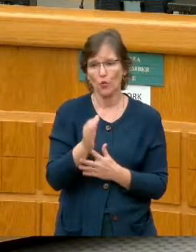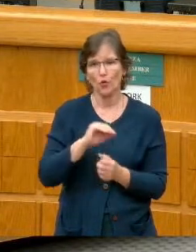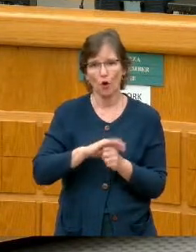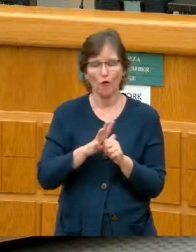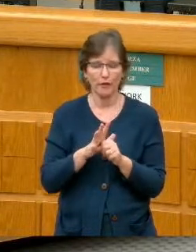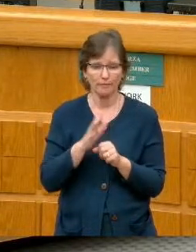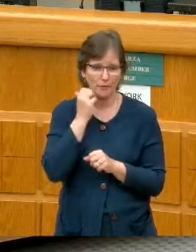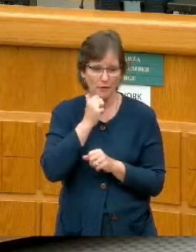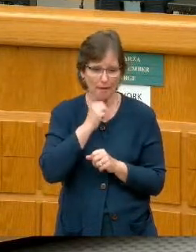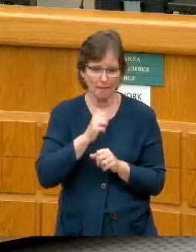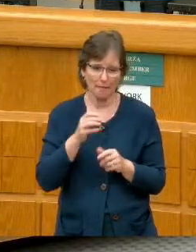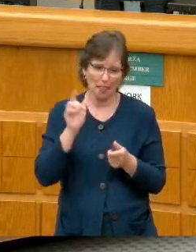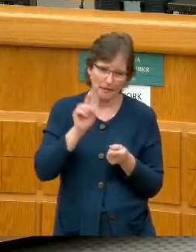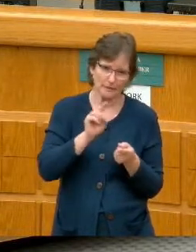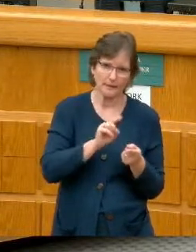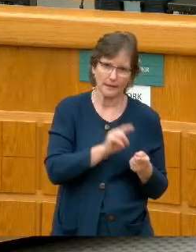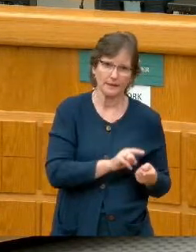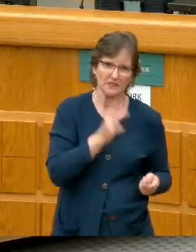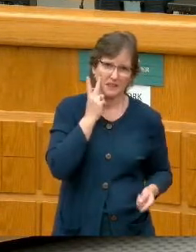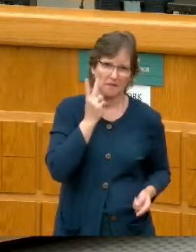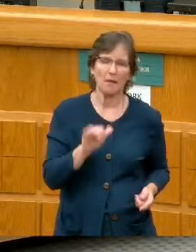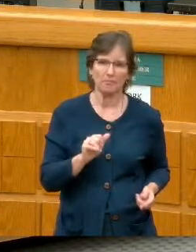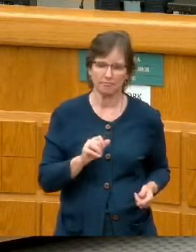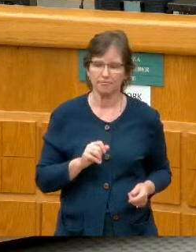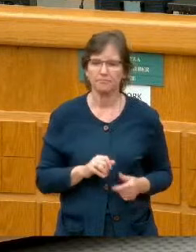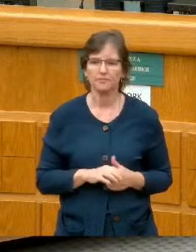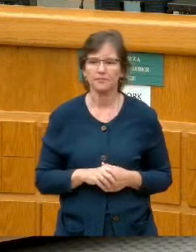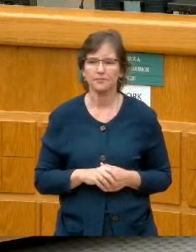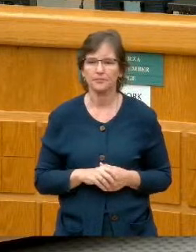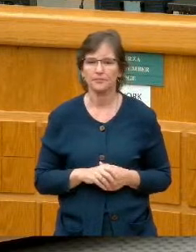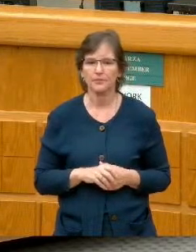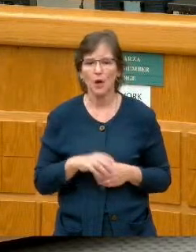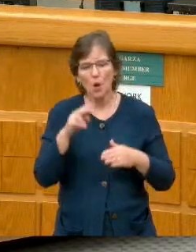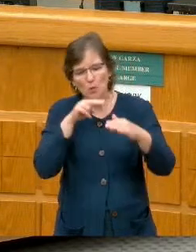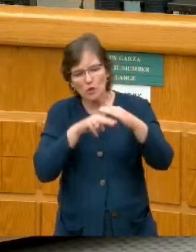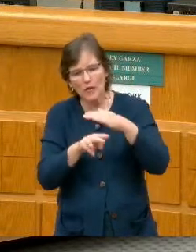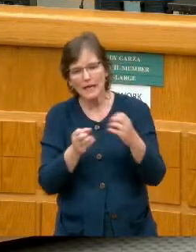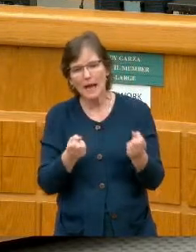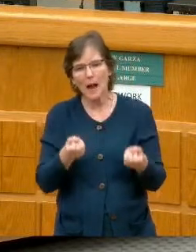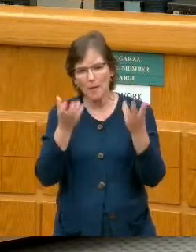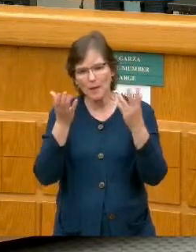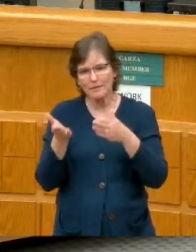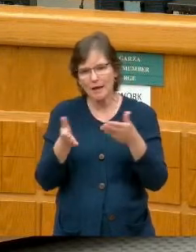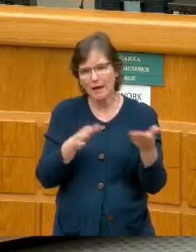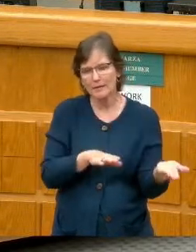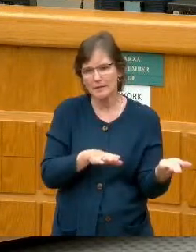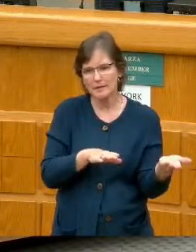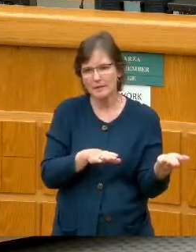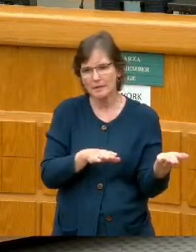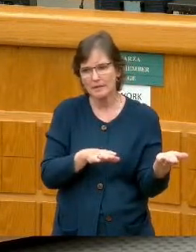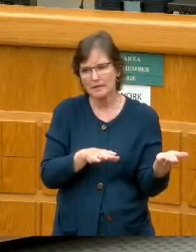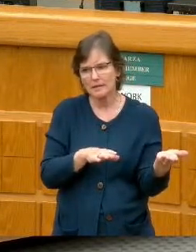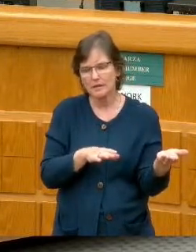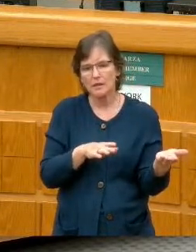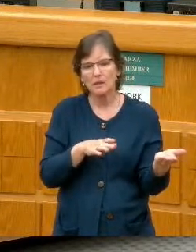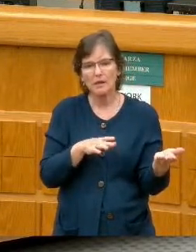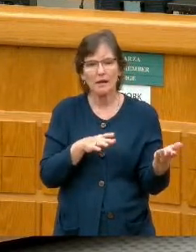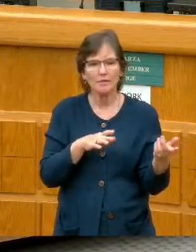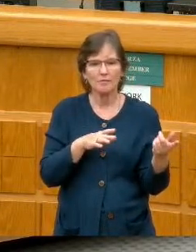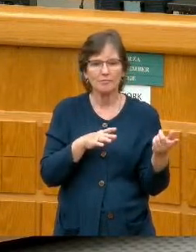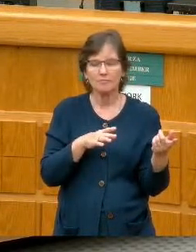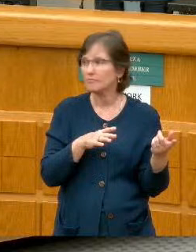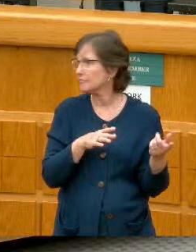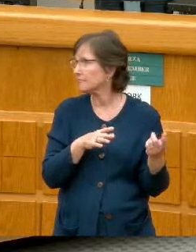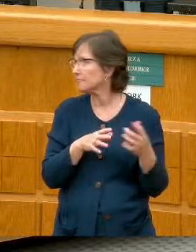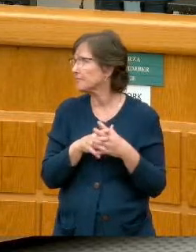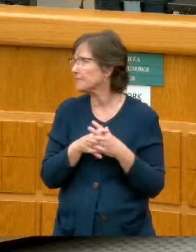day. The projected number of fatalities versus the actual, the red points, again, those are the actual number of fatalities that are